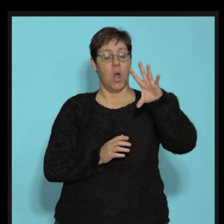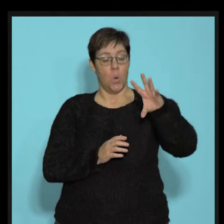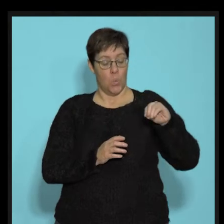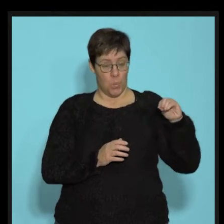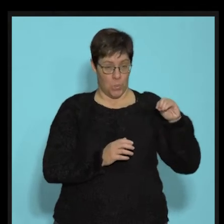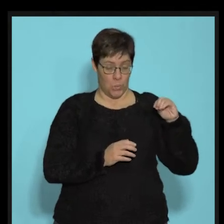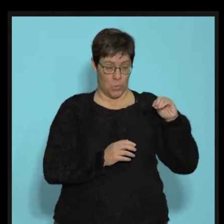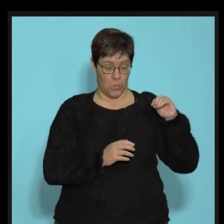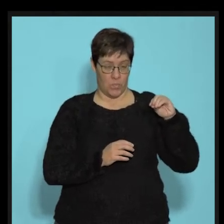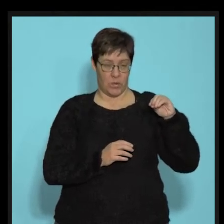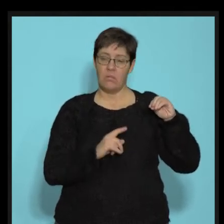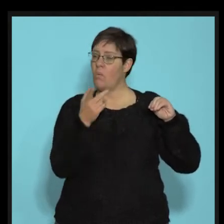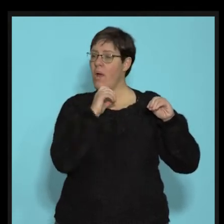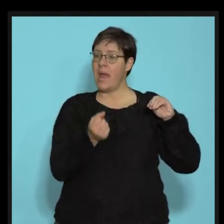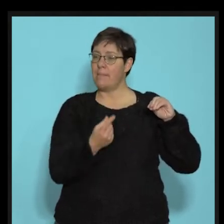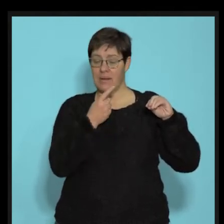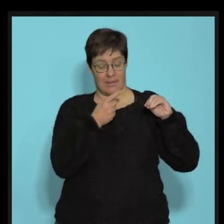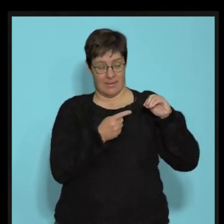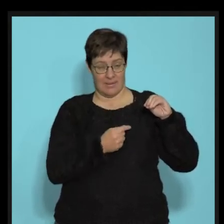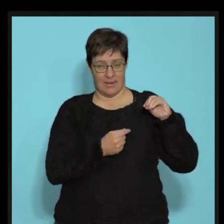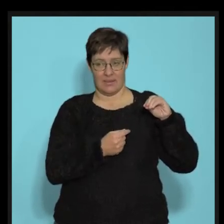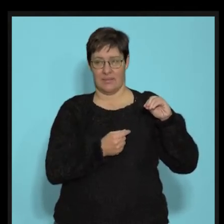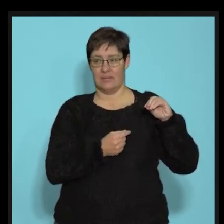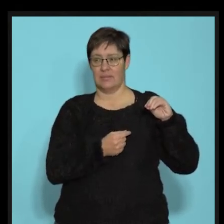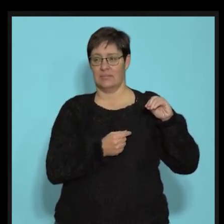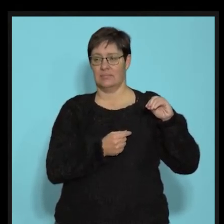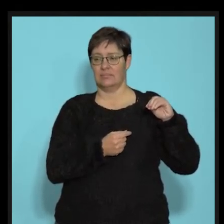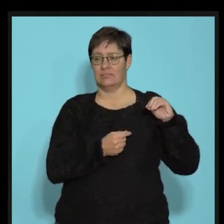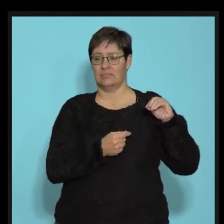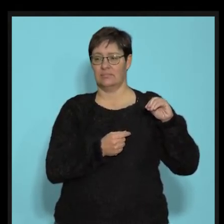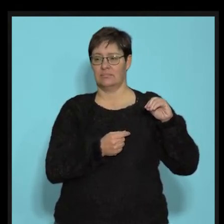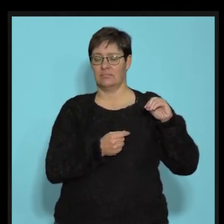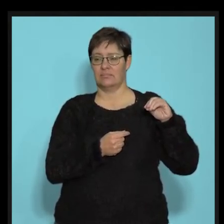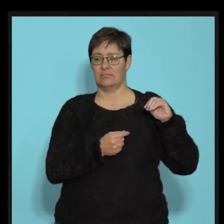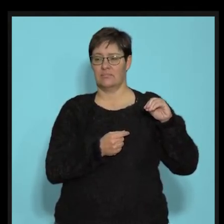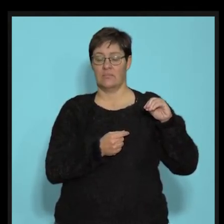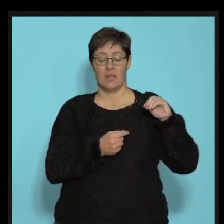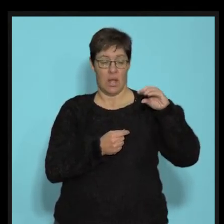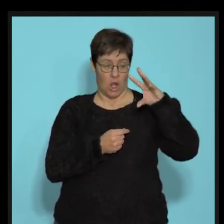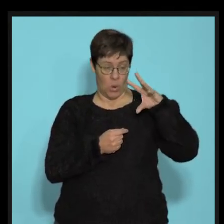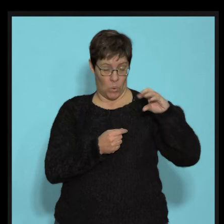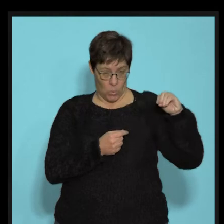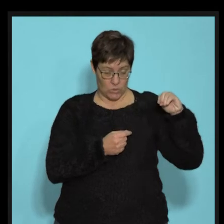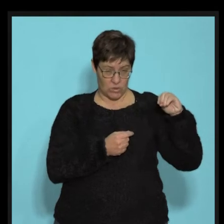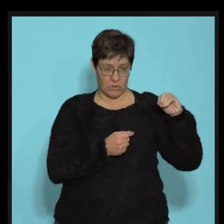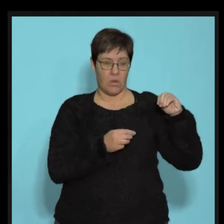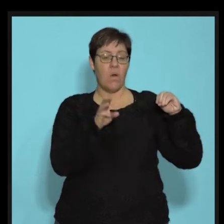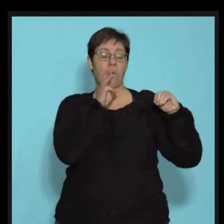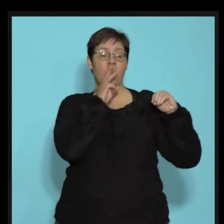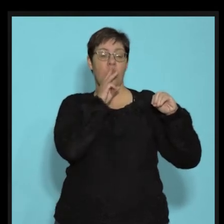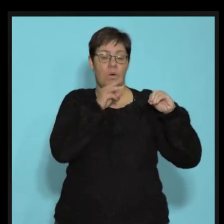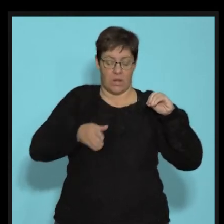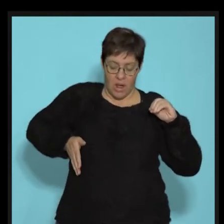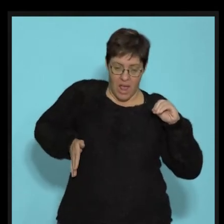what happens over here? All right, opens its mouth. When it closes its mouth, the water goes